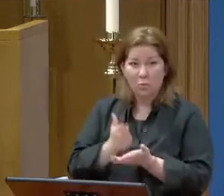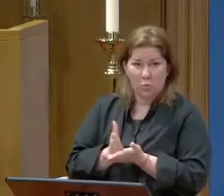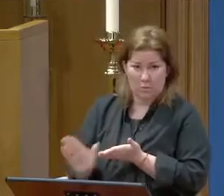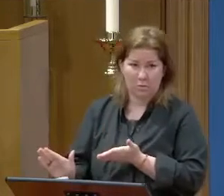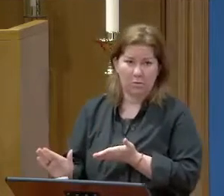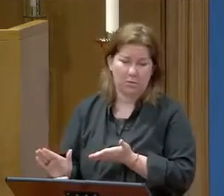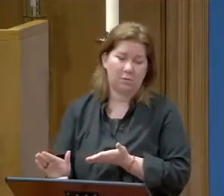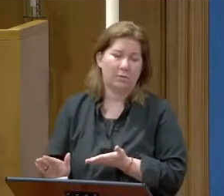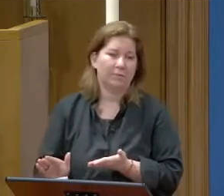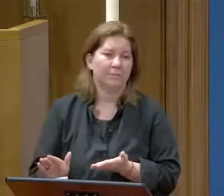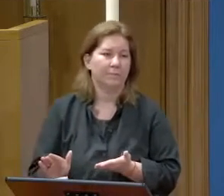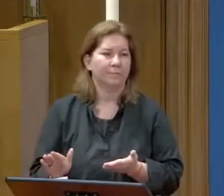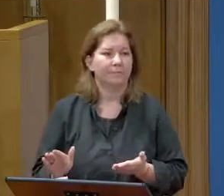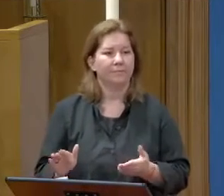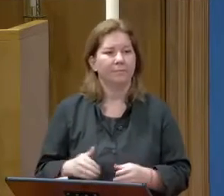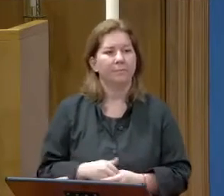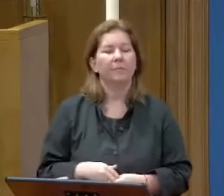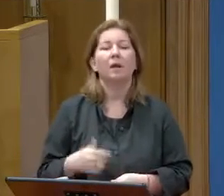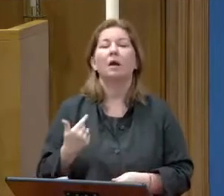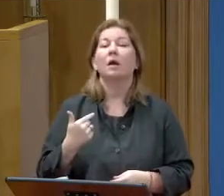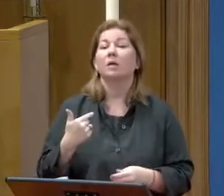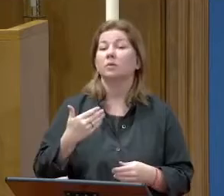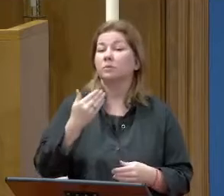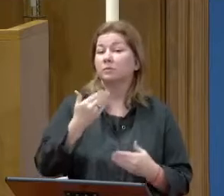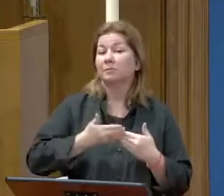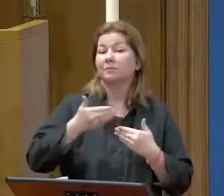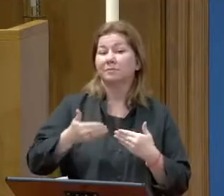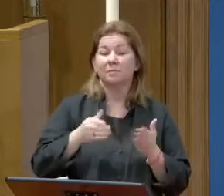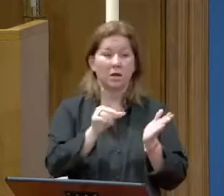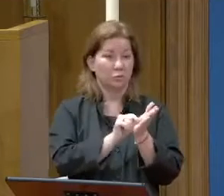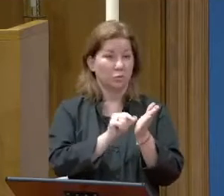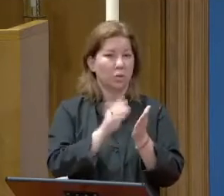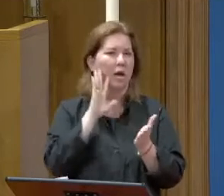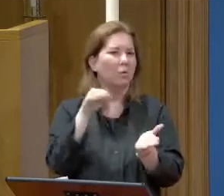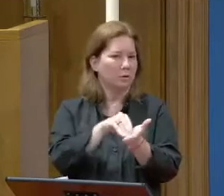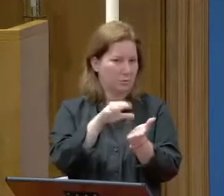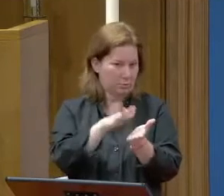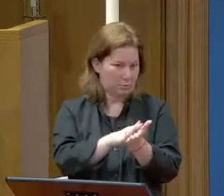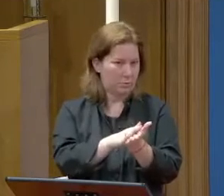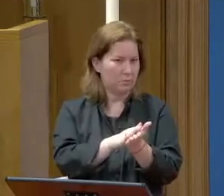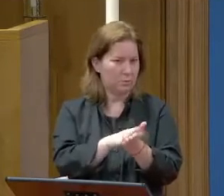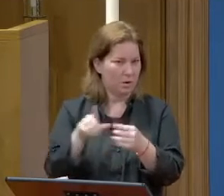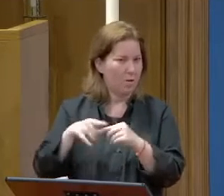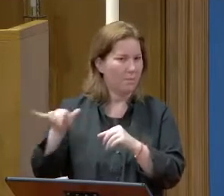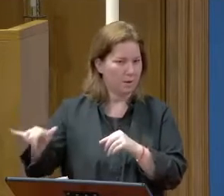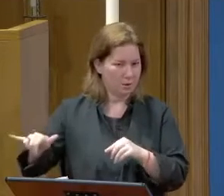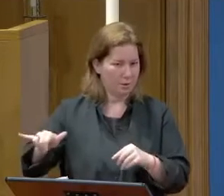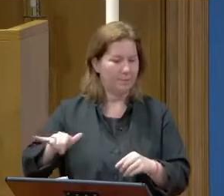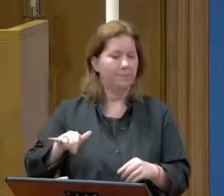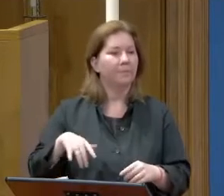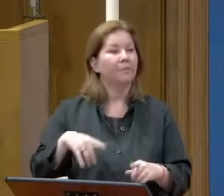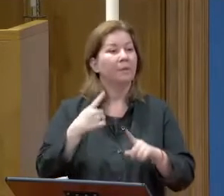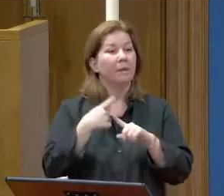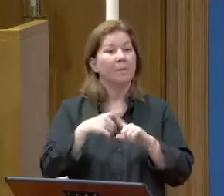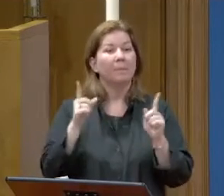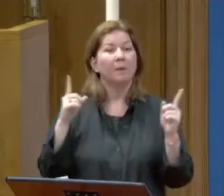marginalized. And I will put into the newsletter coming up some further information about that. But this